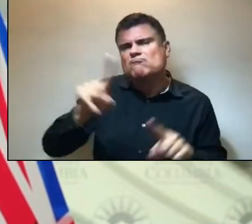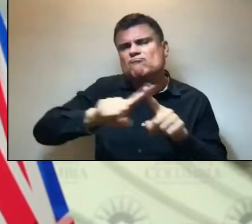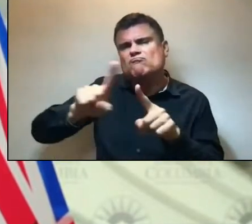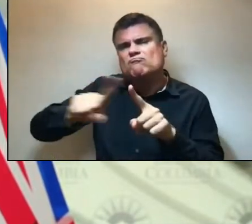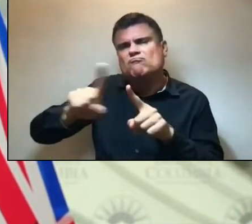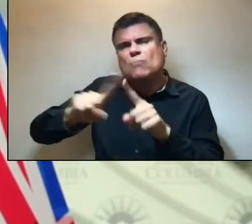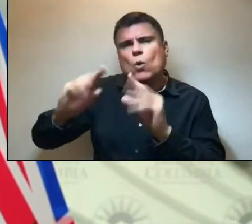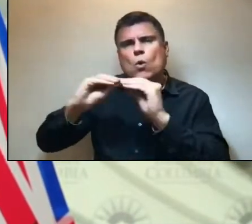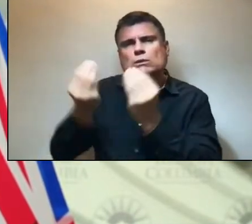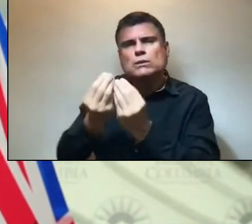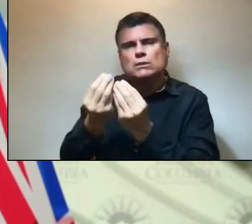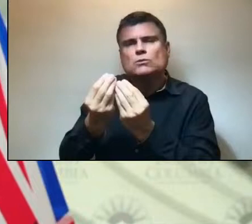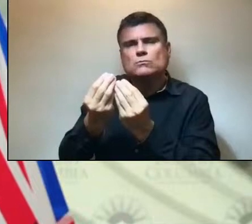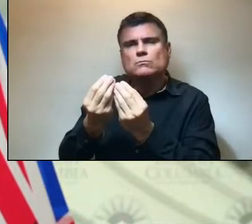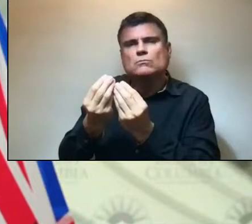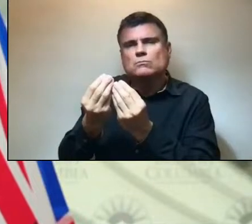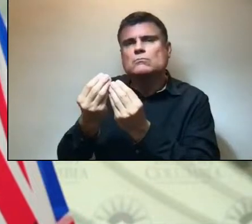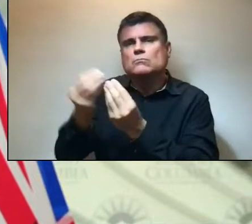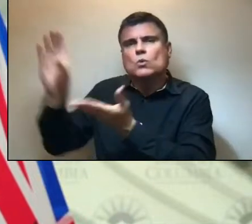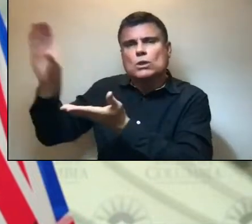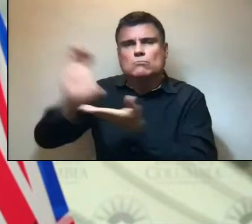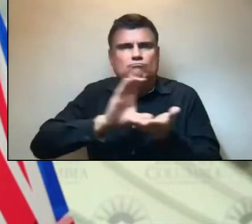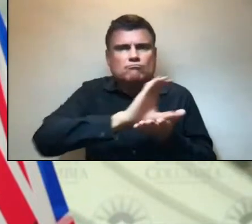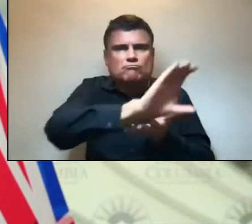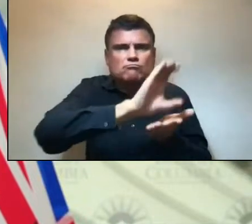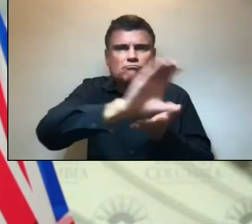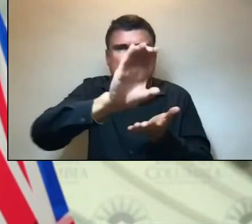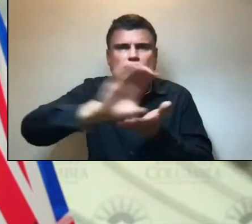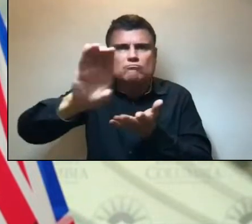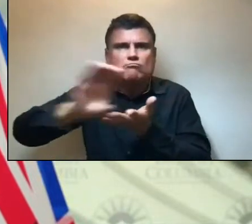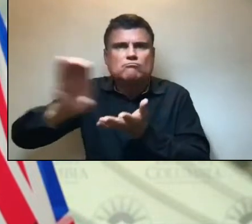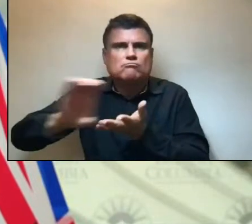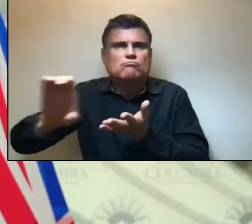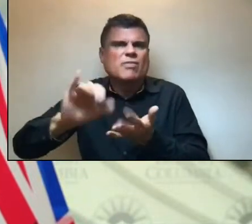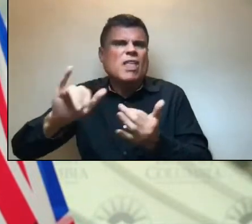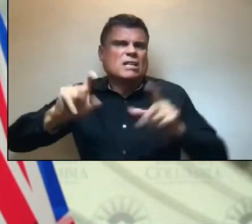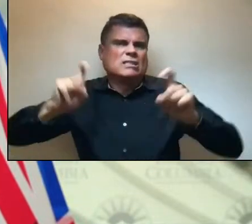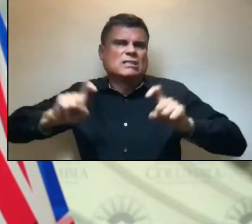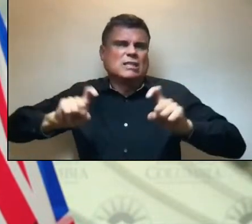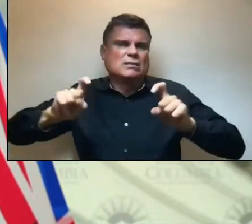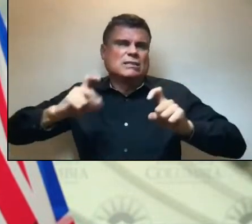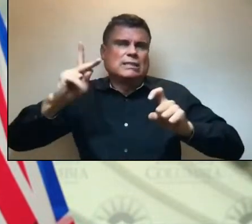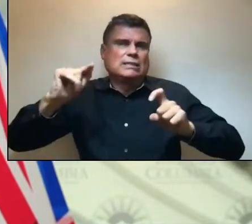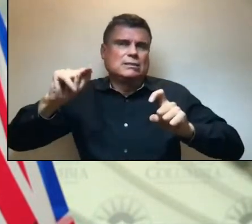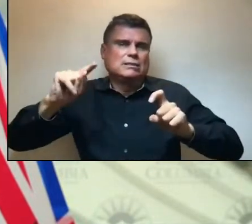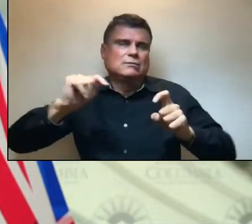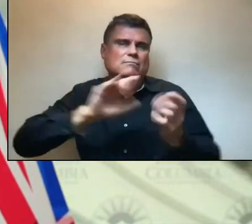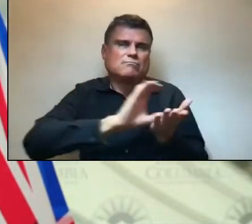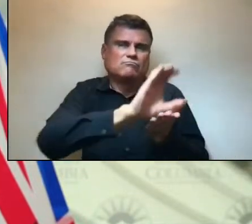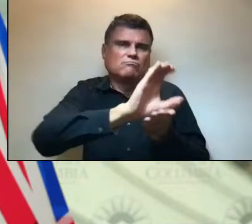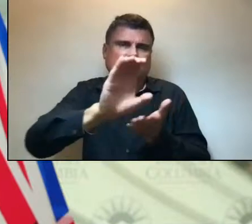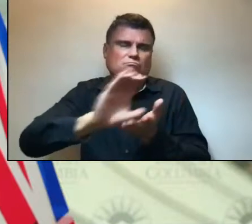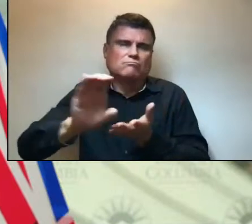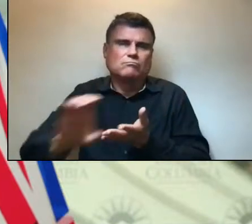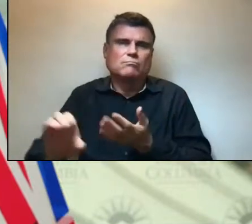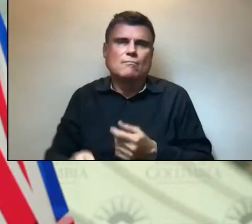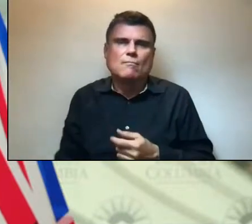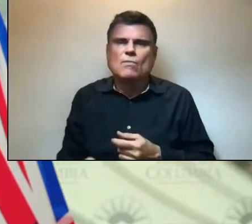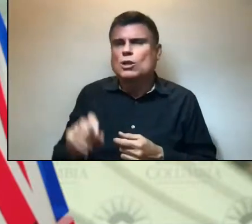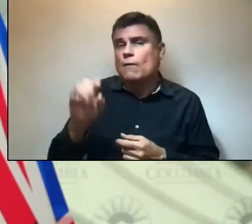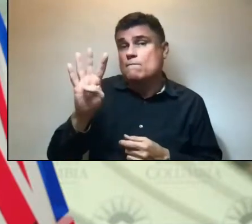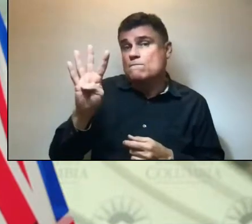provided access to test kits for screening across BC, and a significant number of them, 141 with the Government of